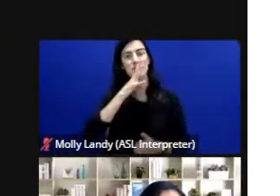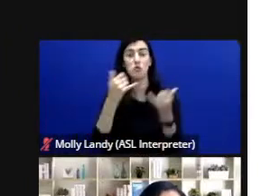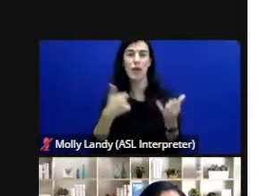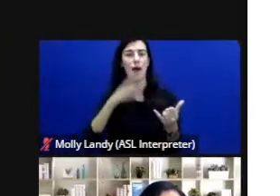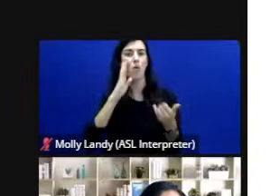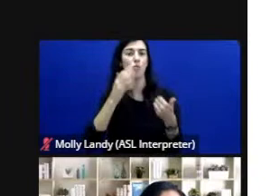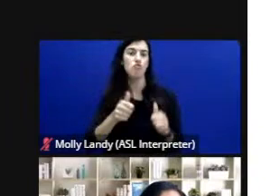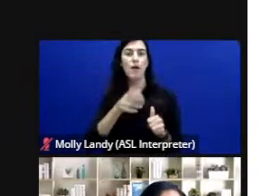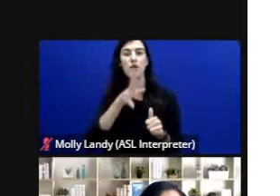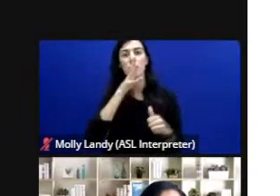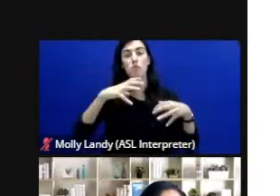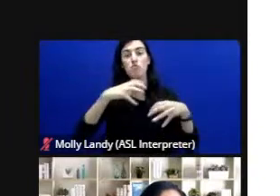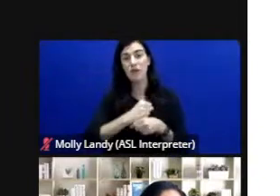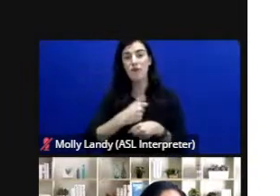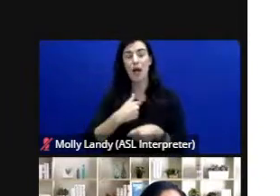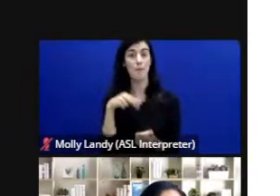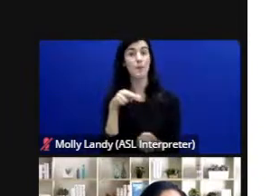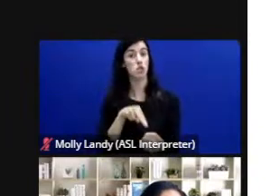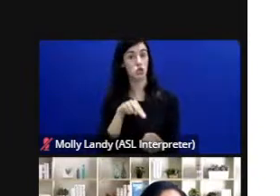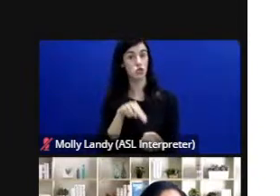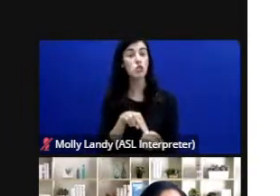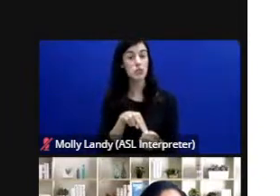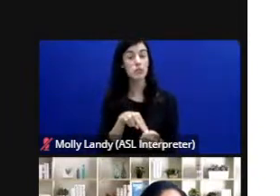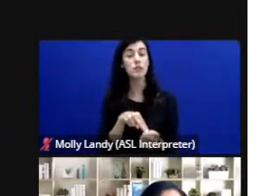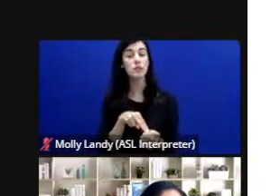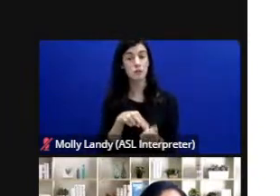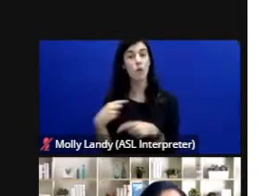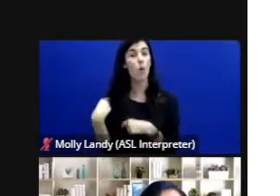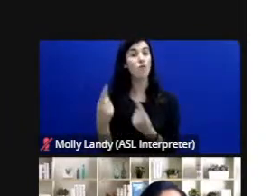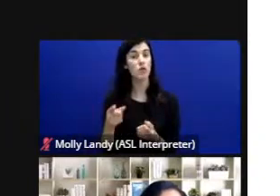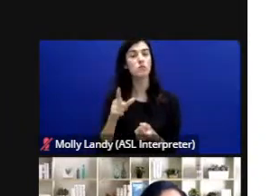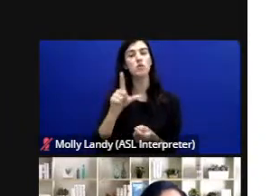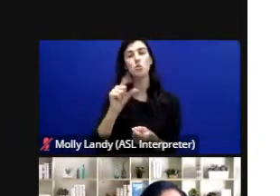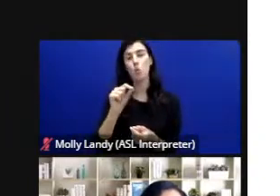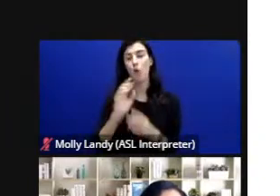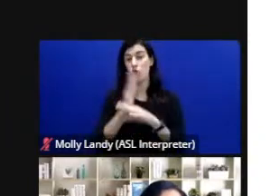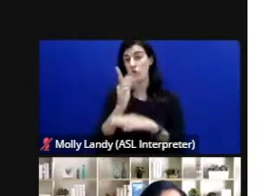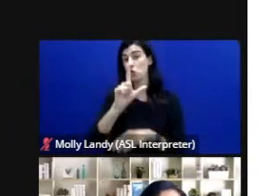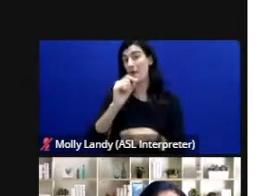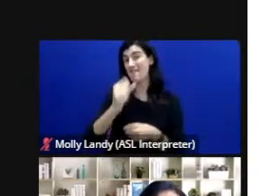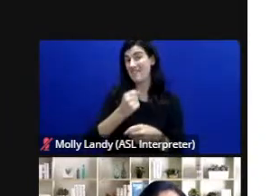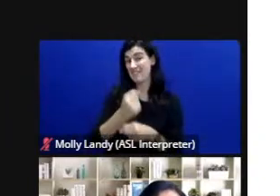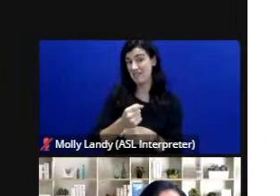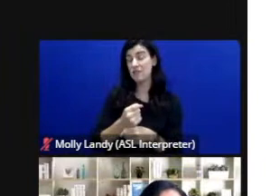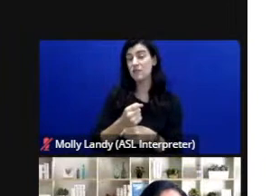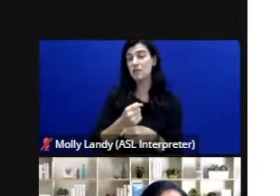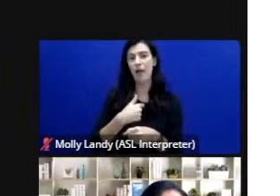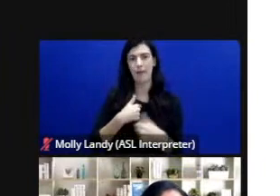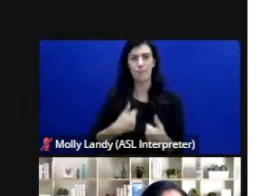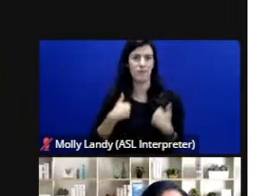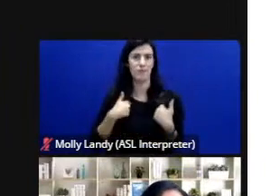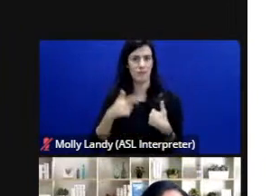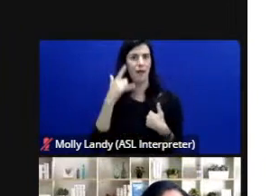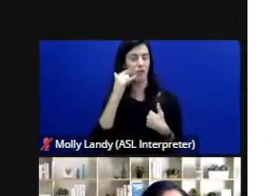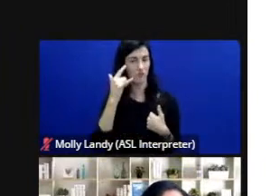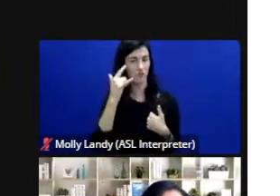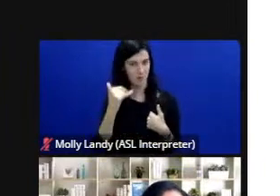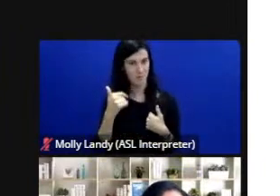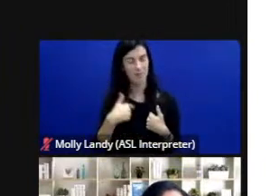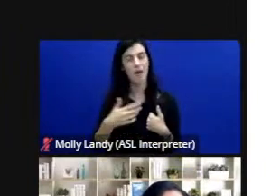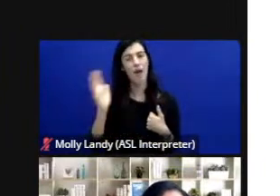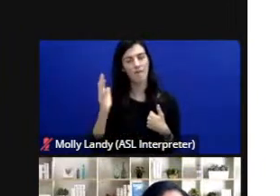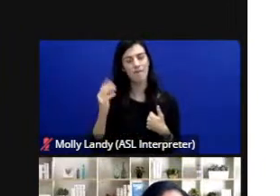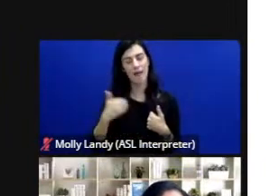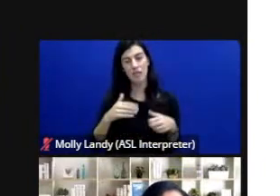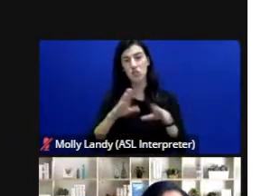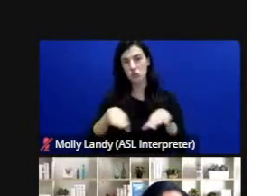try to be brief. I am a nurse, over 20 years in the business. I'm a California resident. I've had children in the